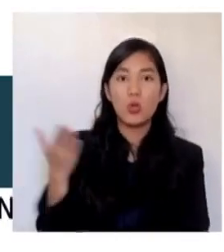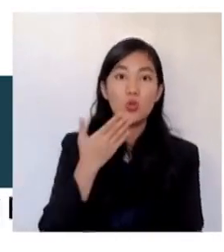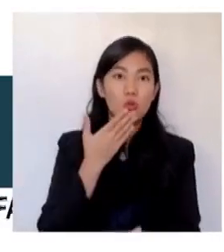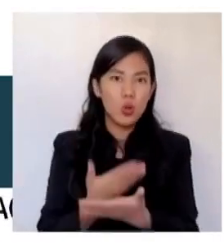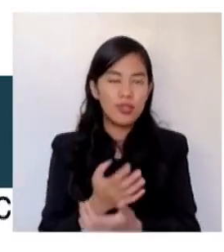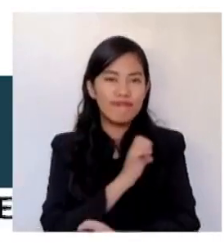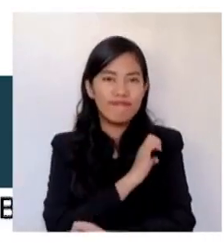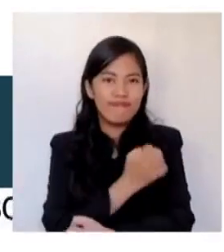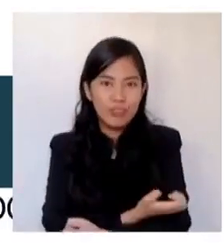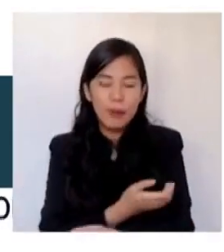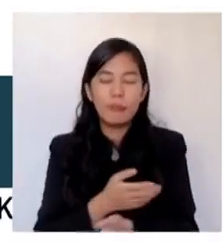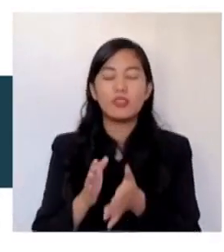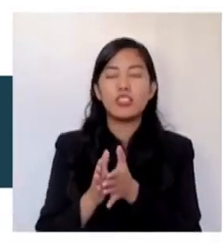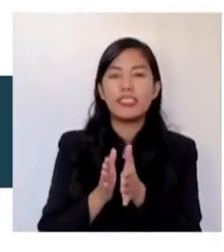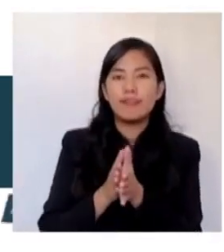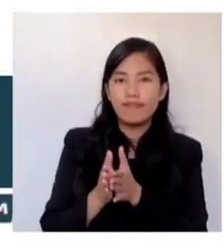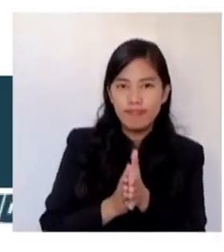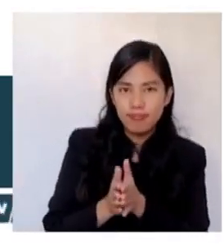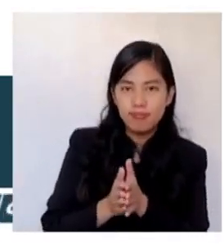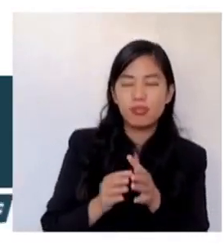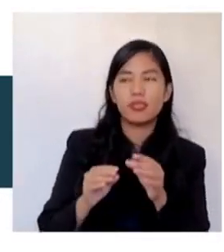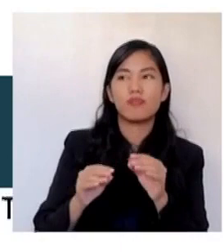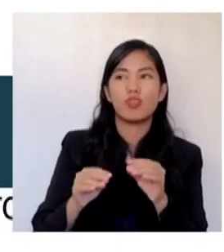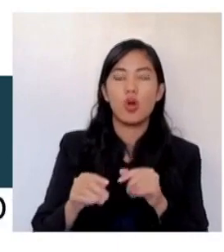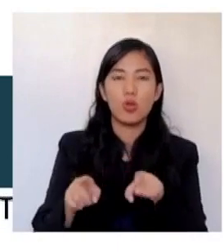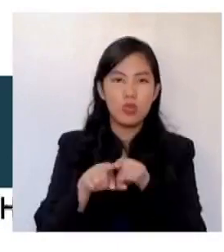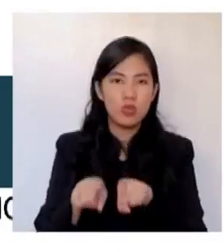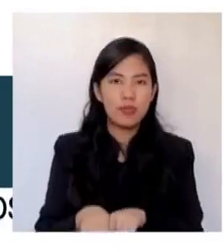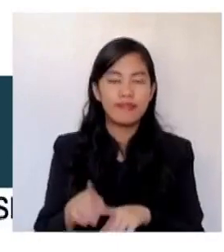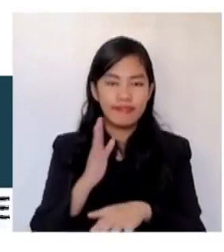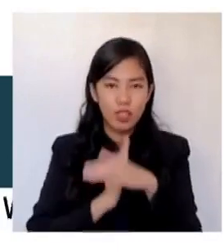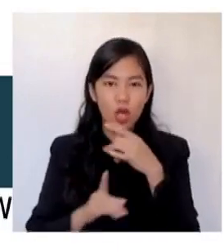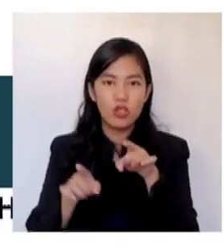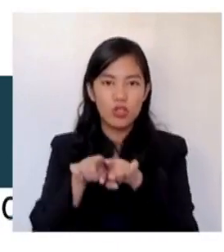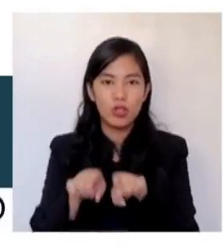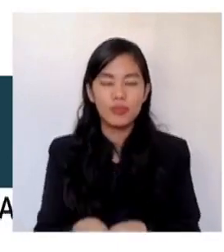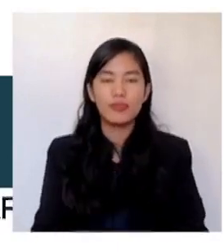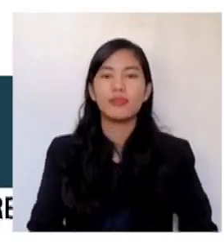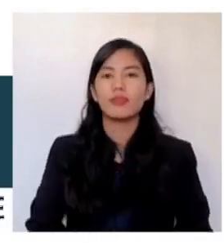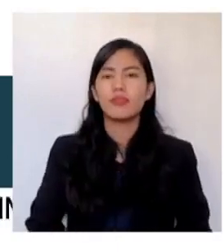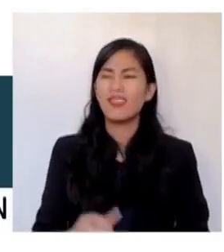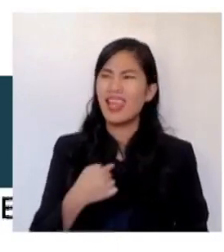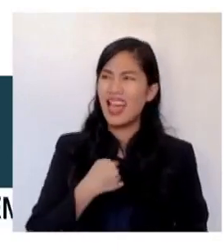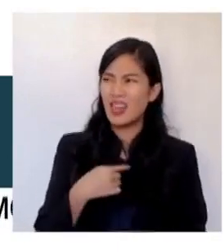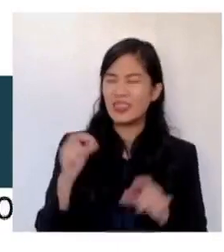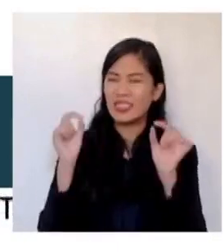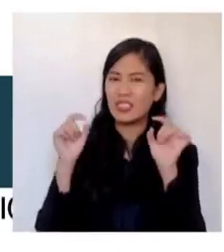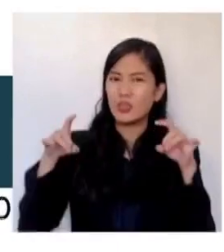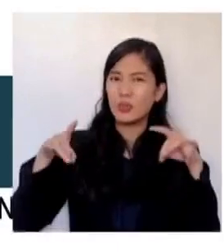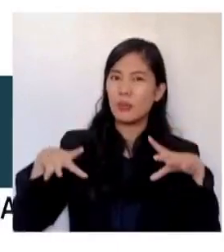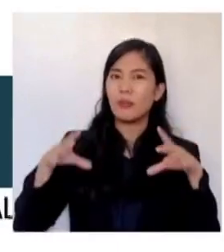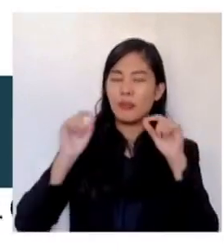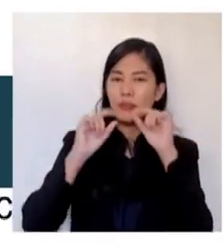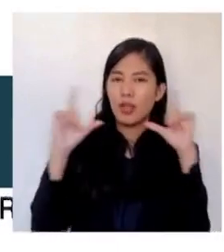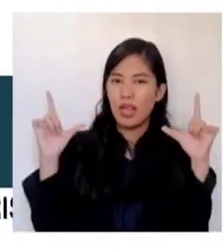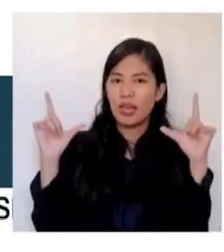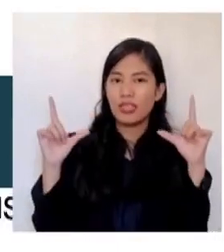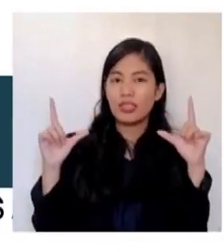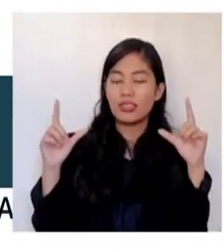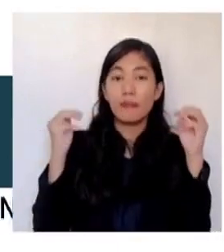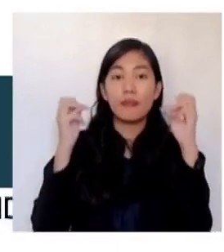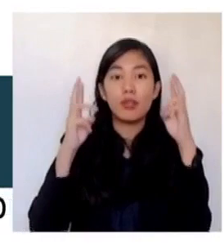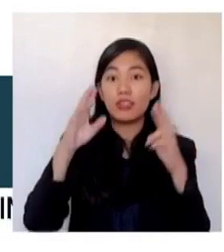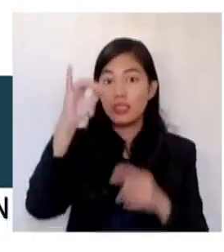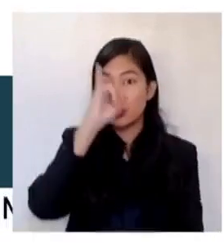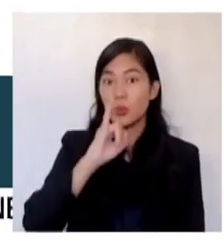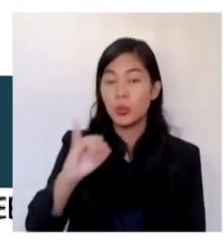passionate, grounded as well. You know, I was surprised about Mayor Isko.